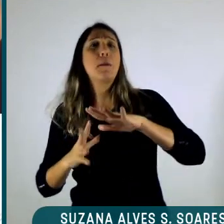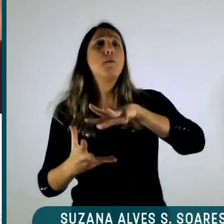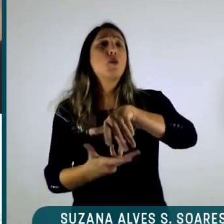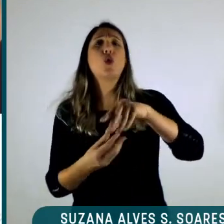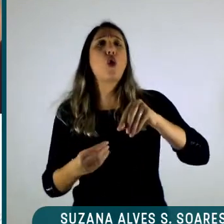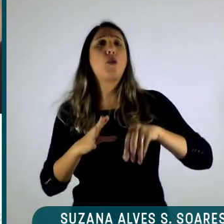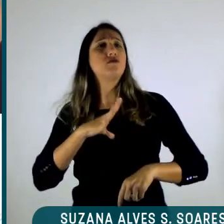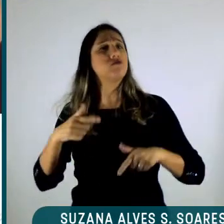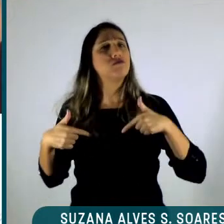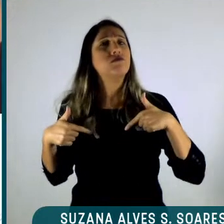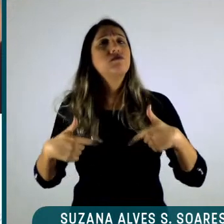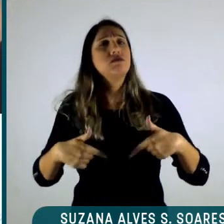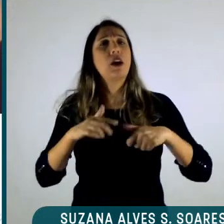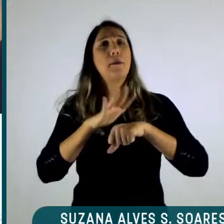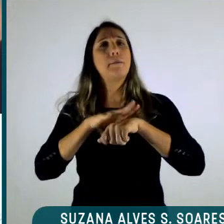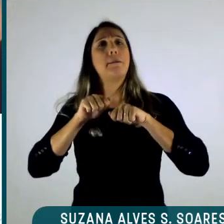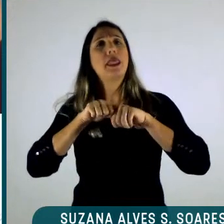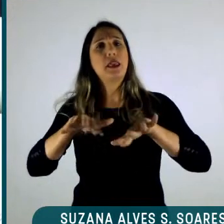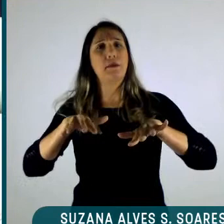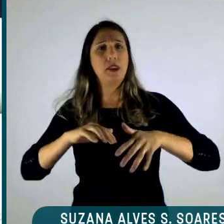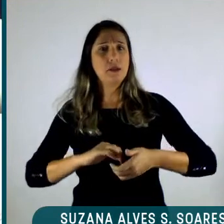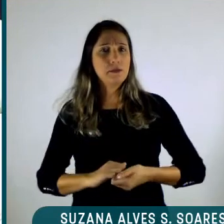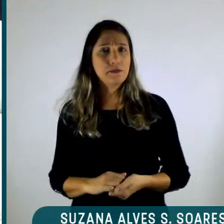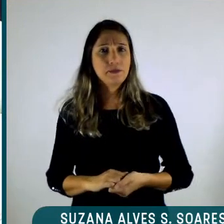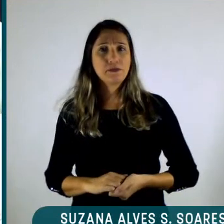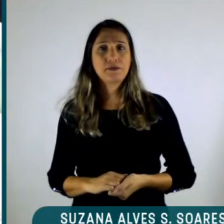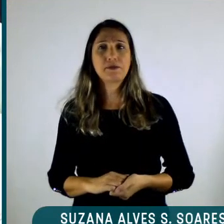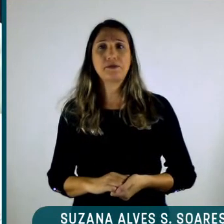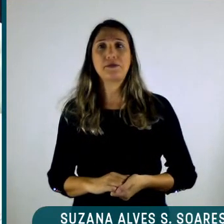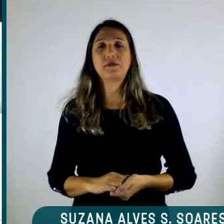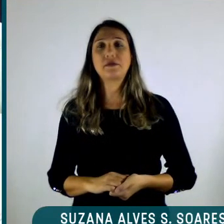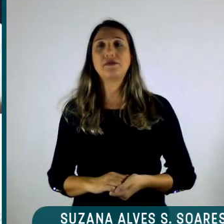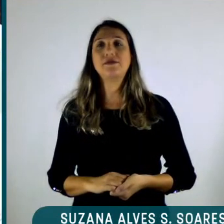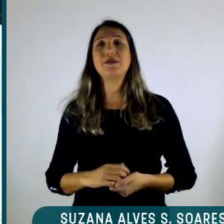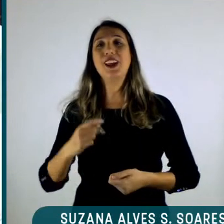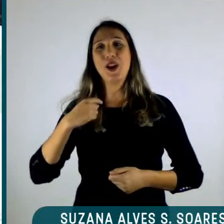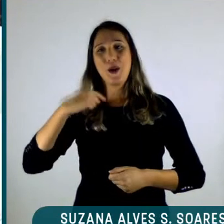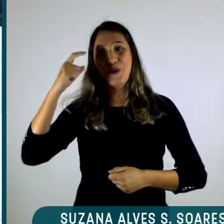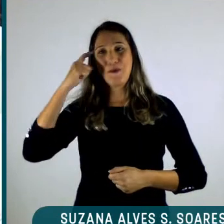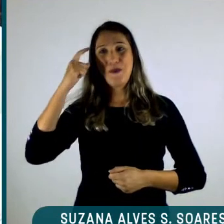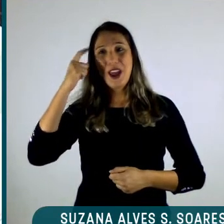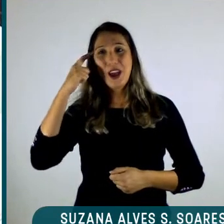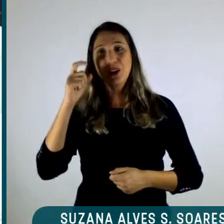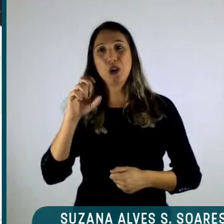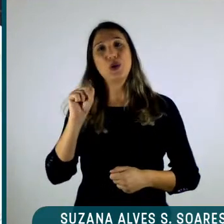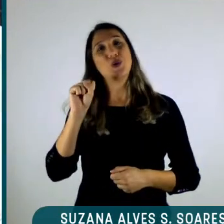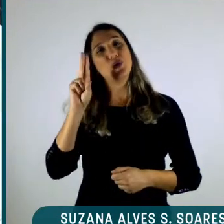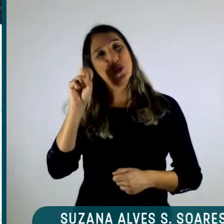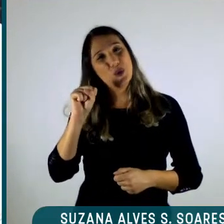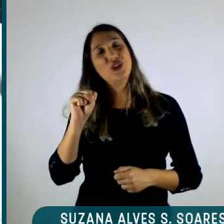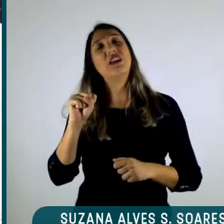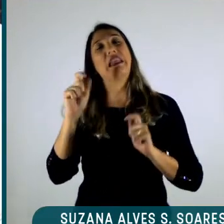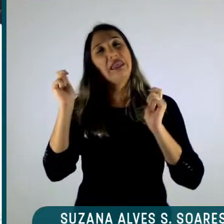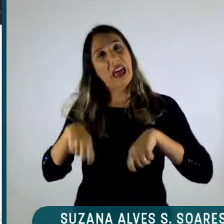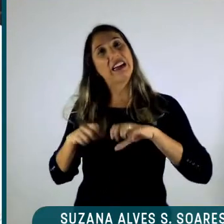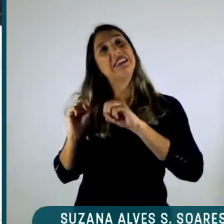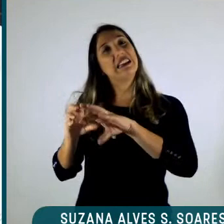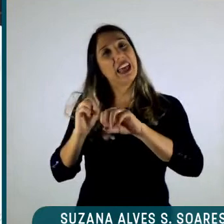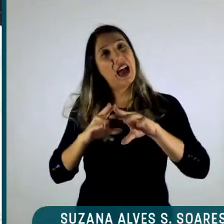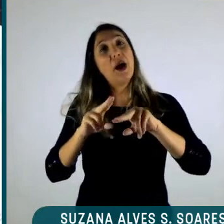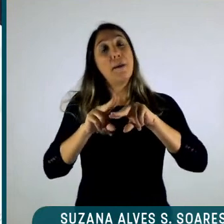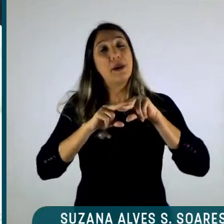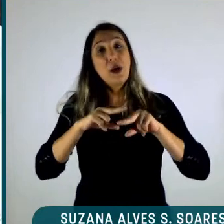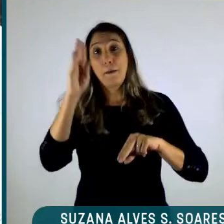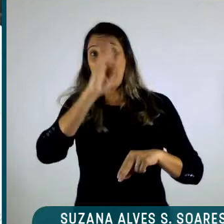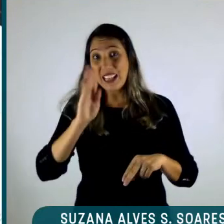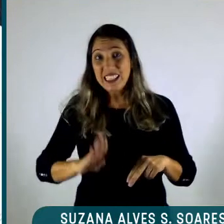it teach the world and learn from the world at this time of the pandemic? Well, I think that the SUS has a lot